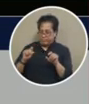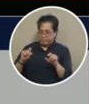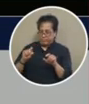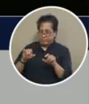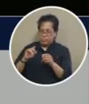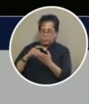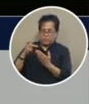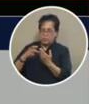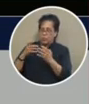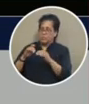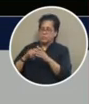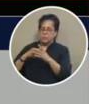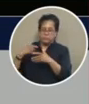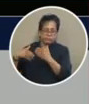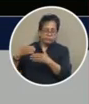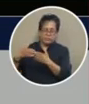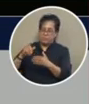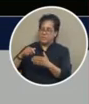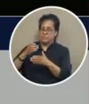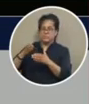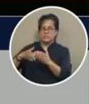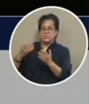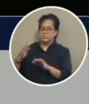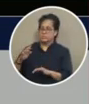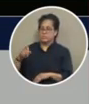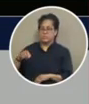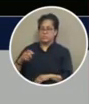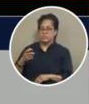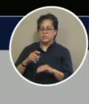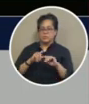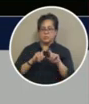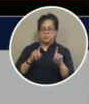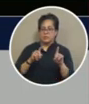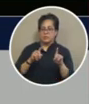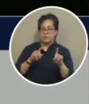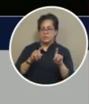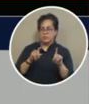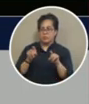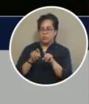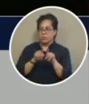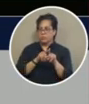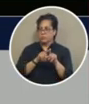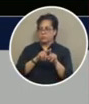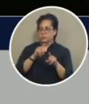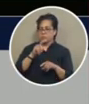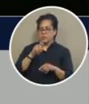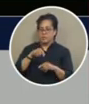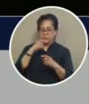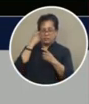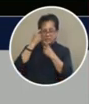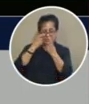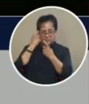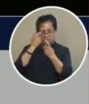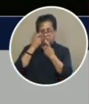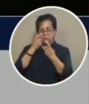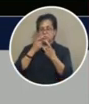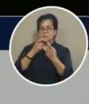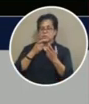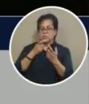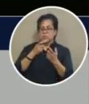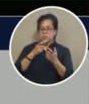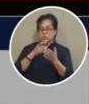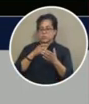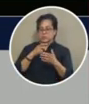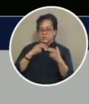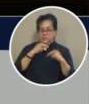that are underway that we need to complete. But we then are going to have to consider what directive is put down